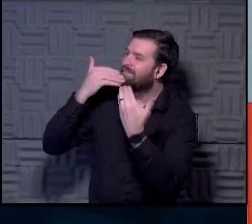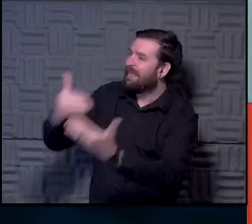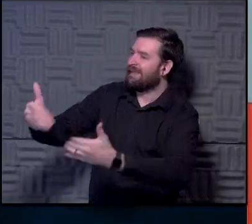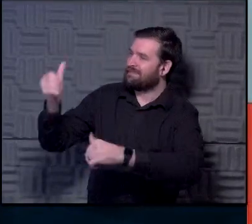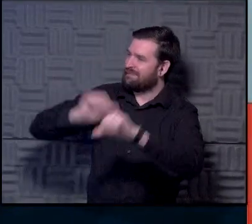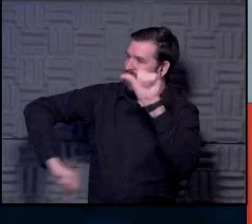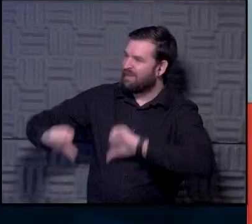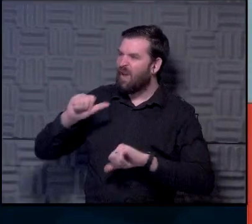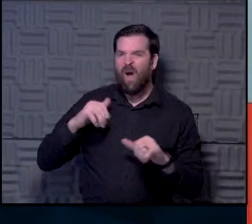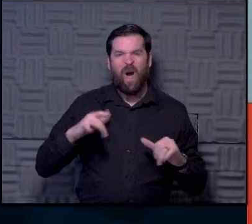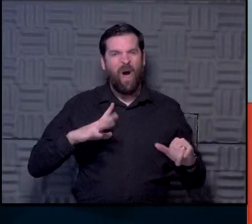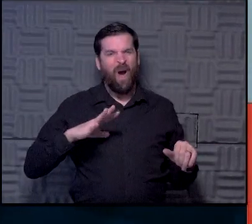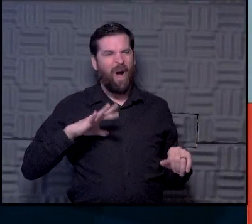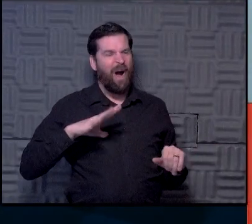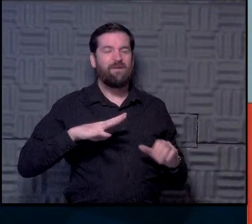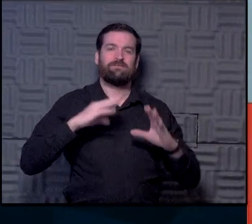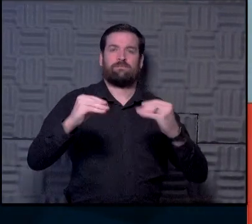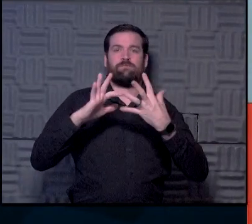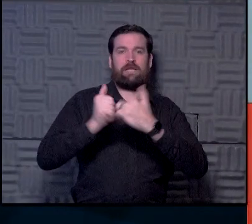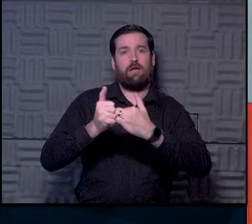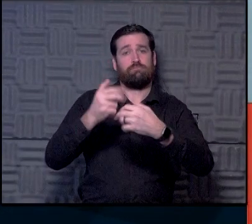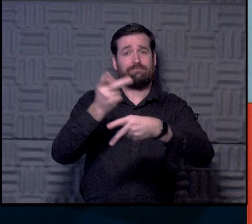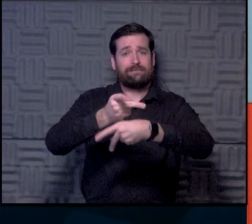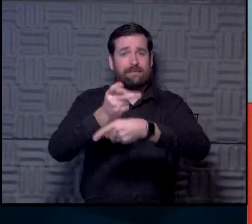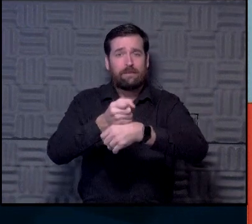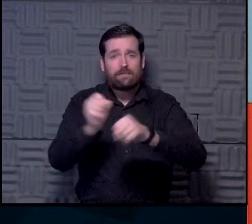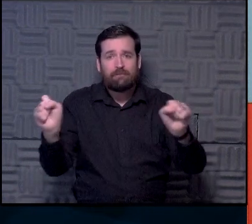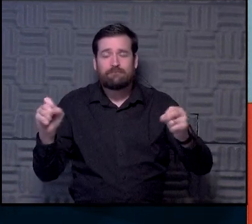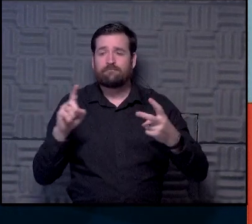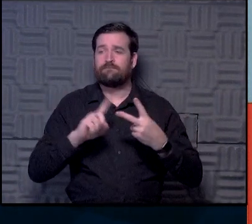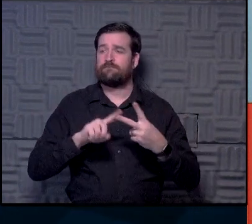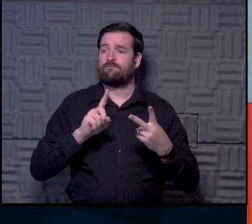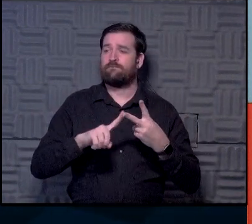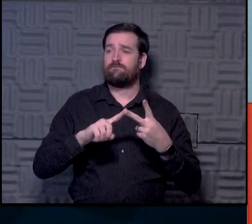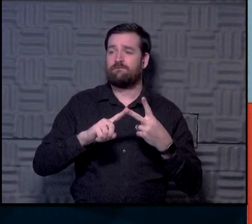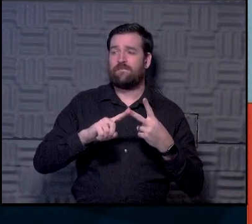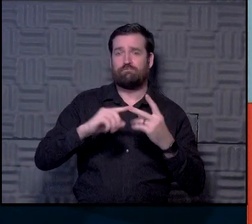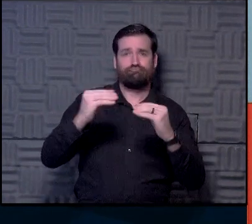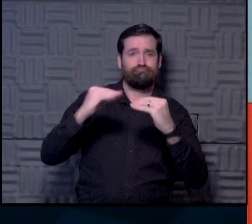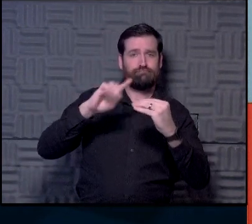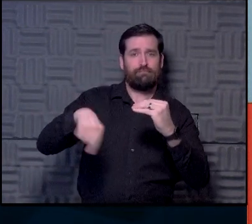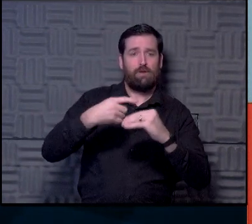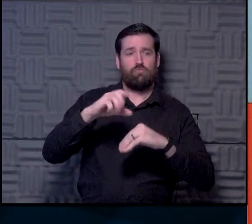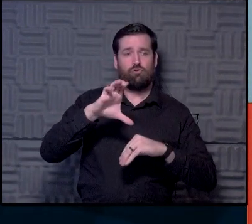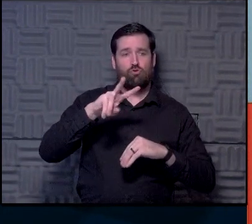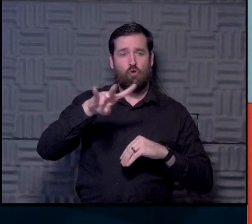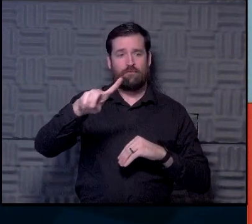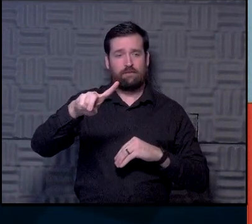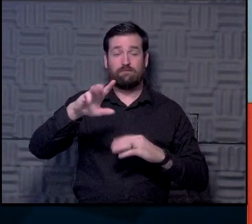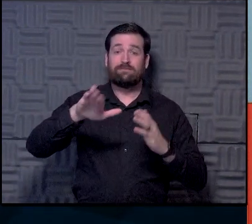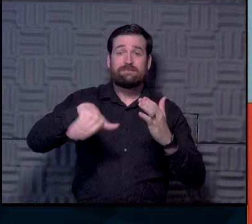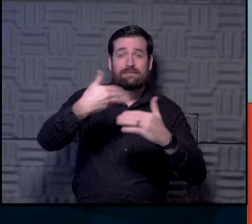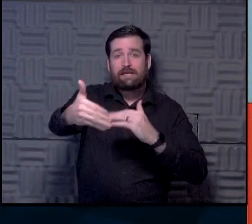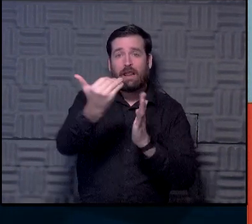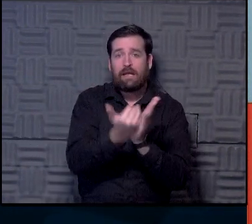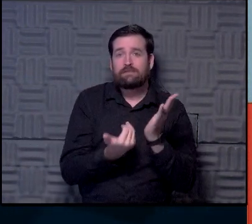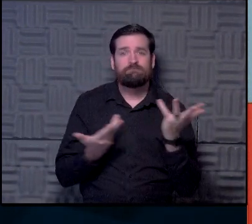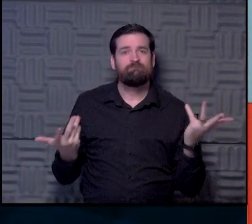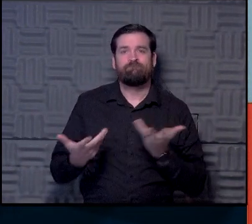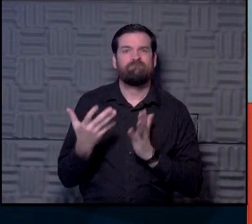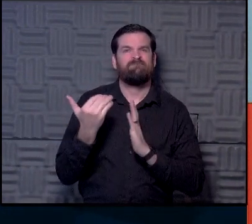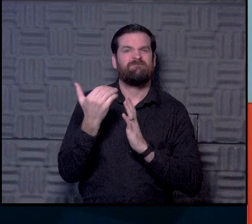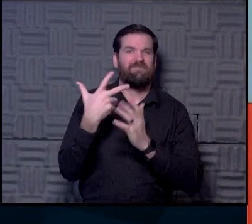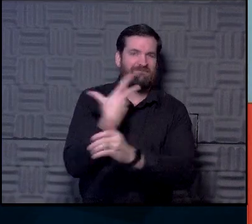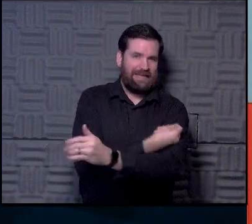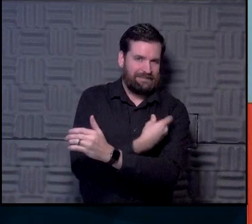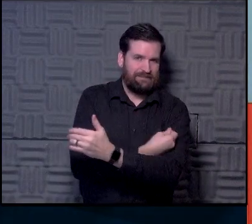love that. That is so cool. You've taught us how to keep safe. You've taught us about COVID, and our next lesson is about vaccines.